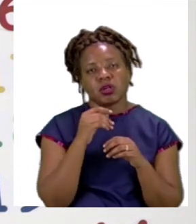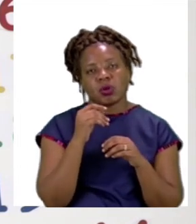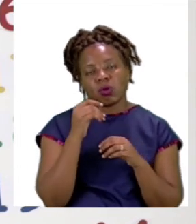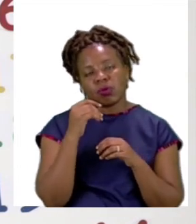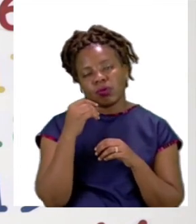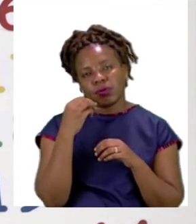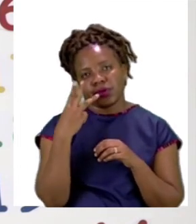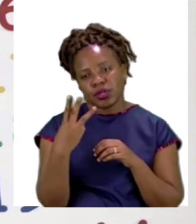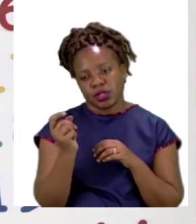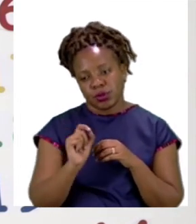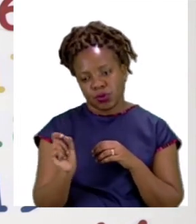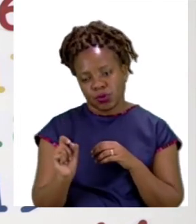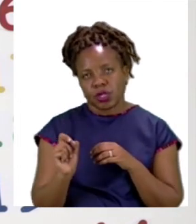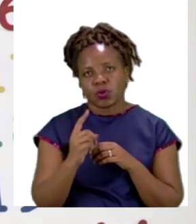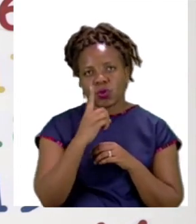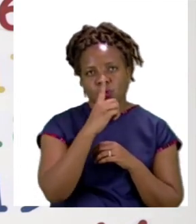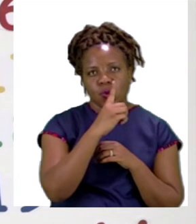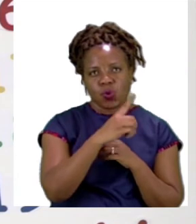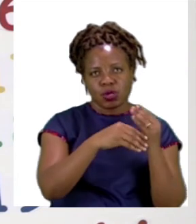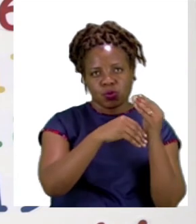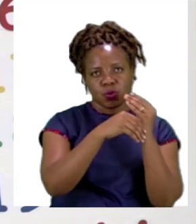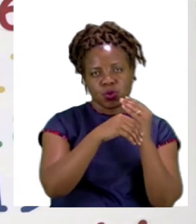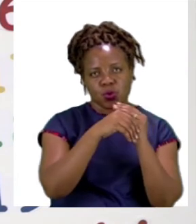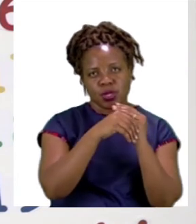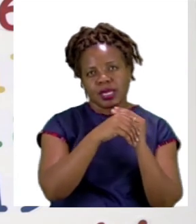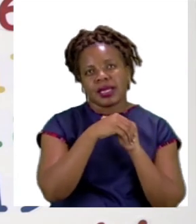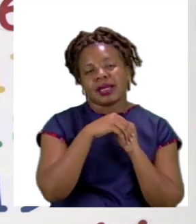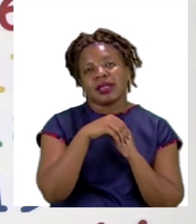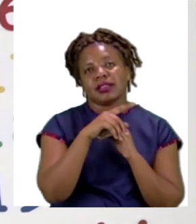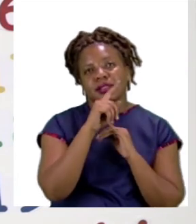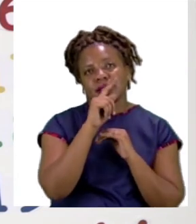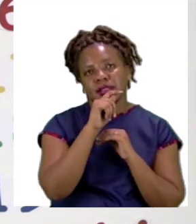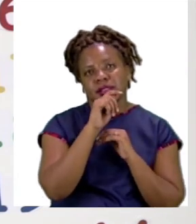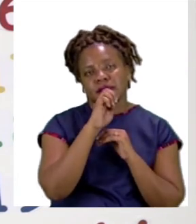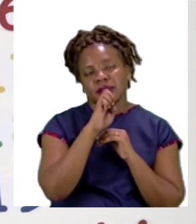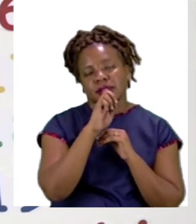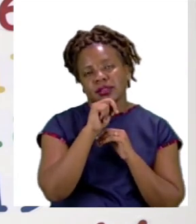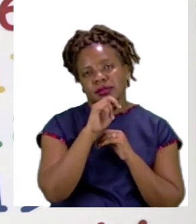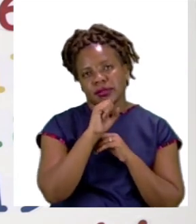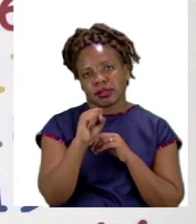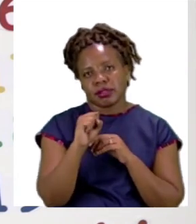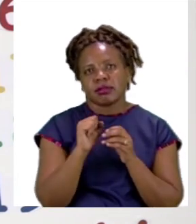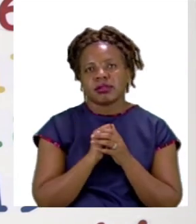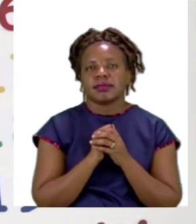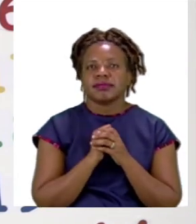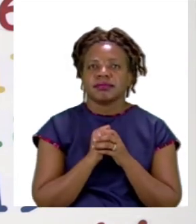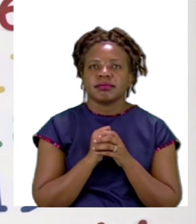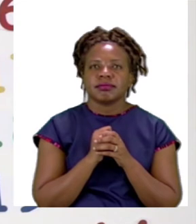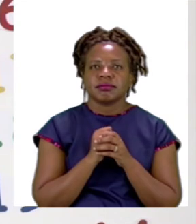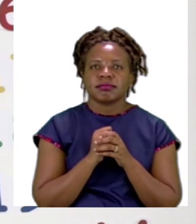and I will take your 1. So we will put our 3 here, and